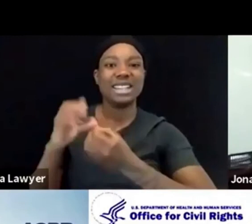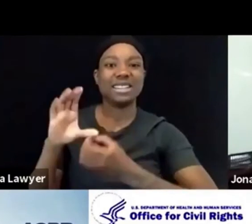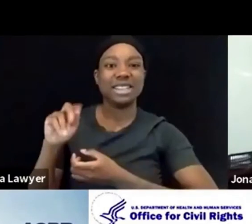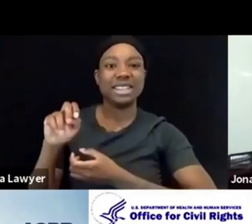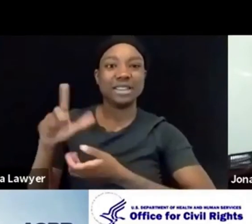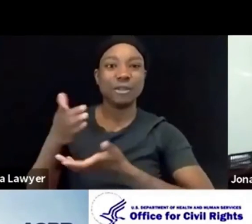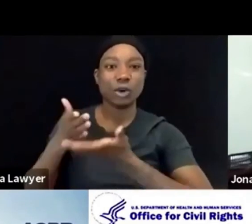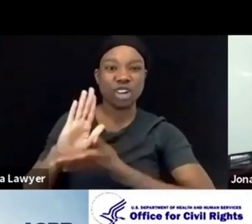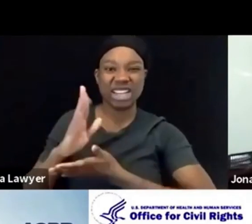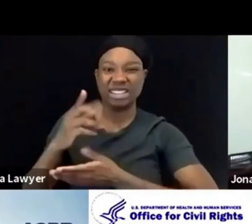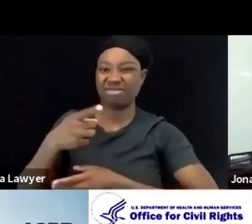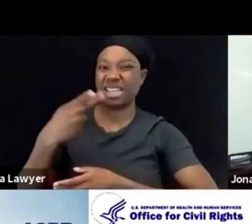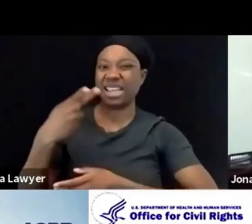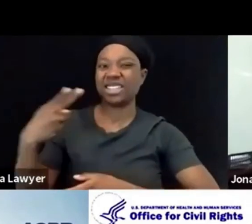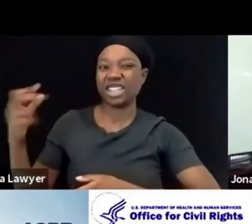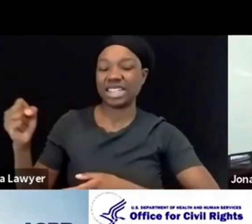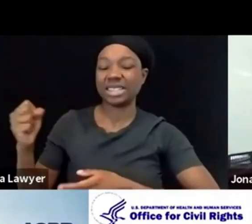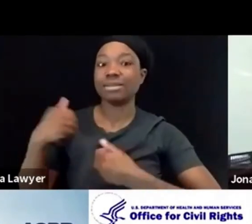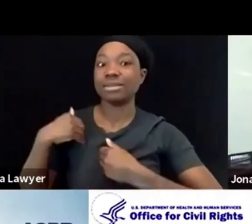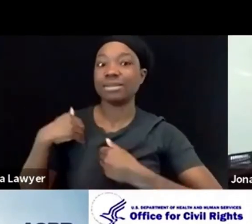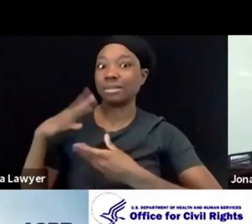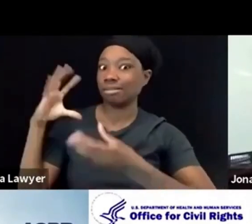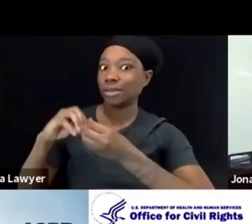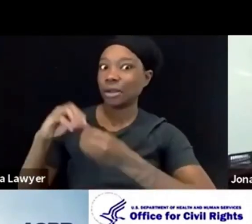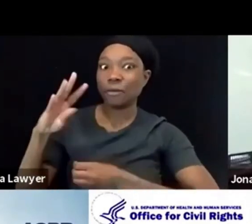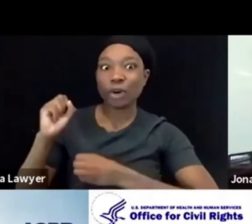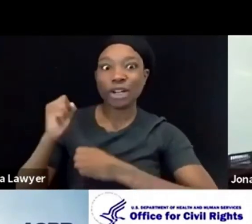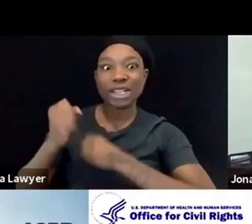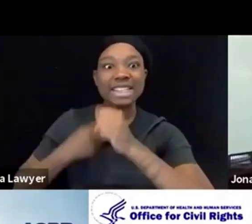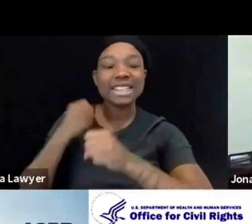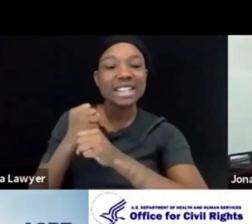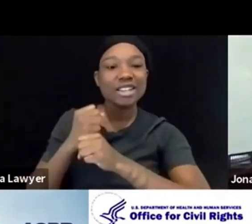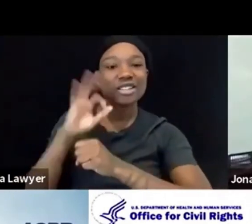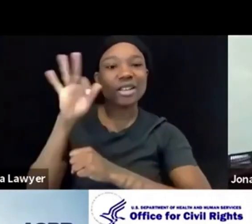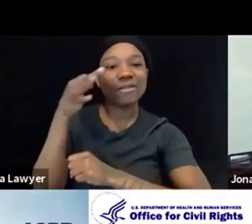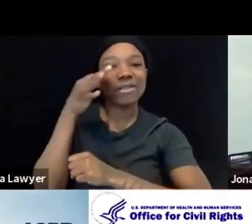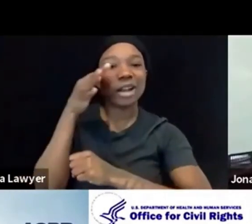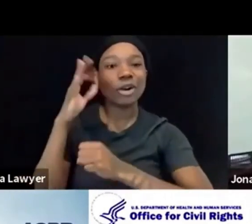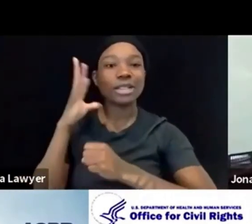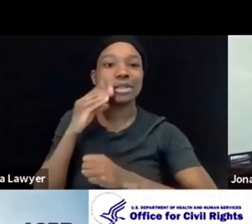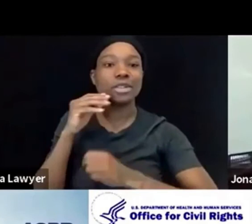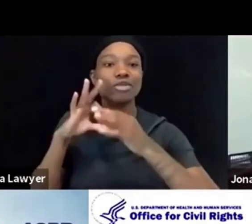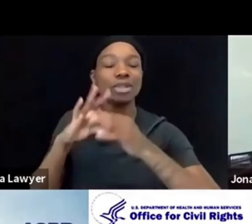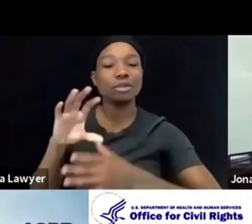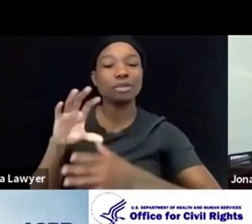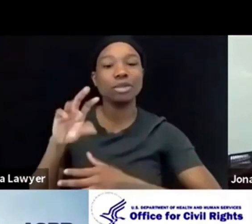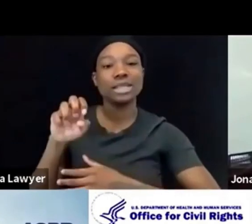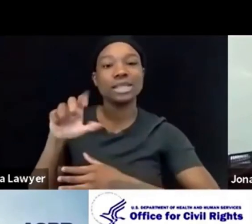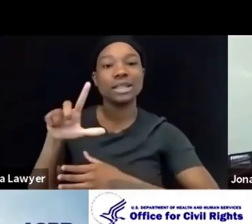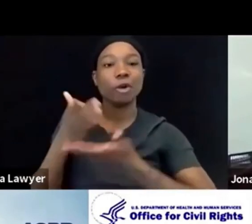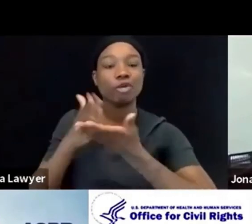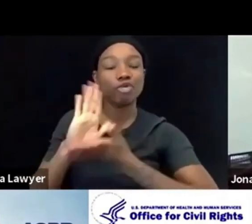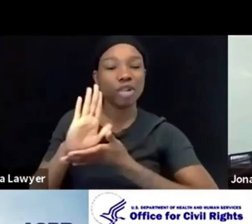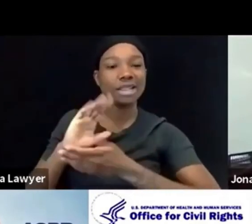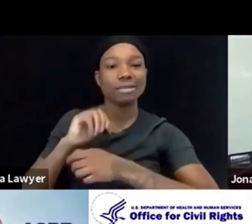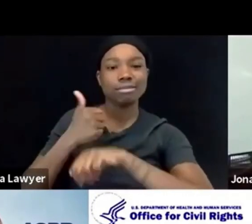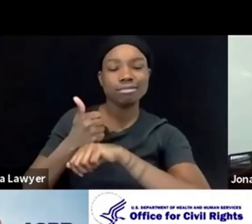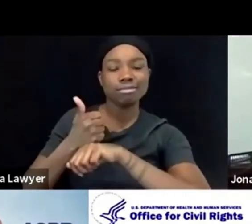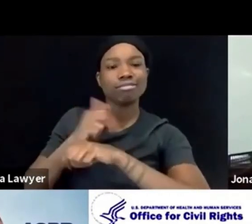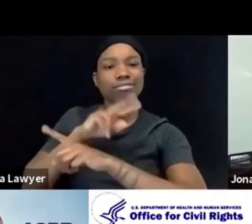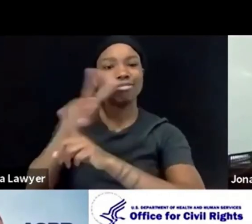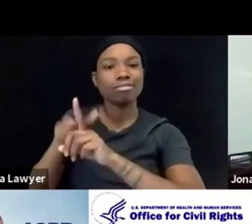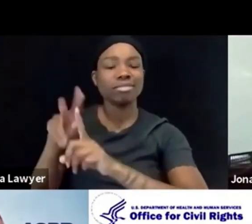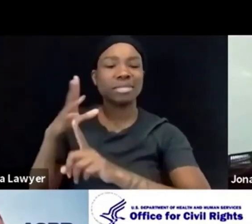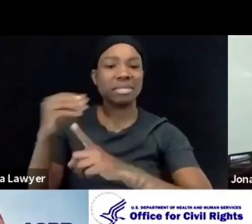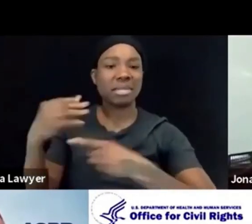federal government leadership experience in civil rights enforcement and policy related to health and human services. Please take the